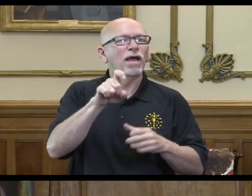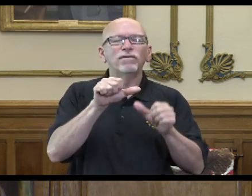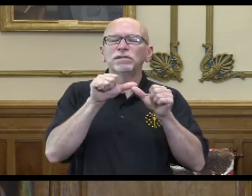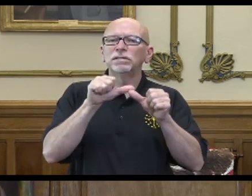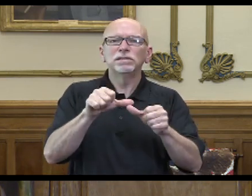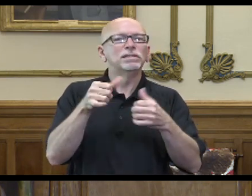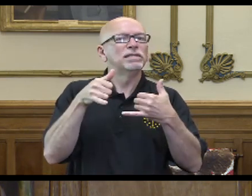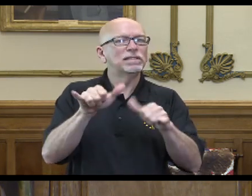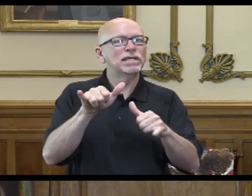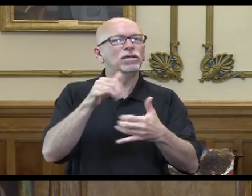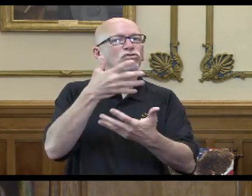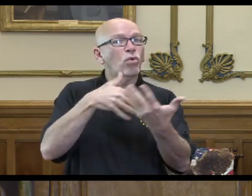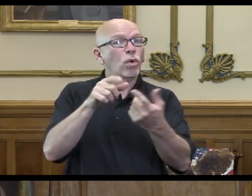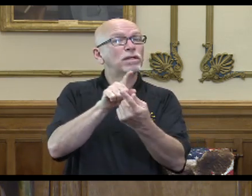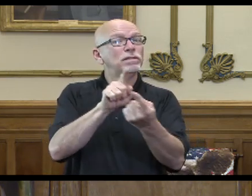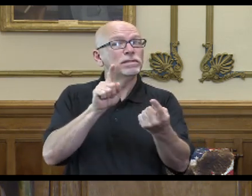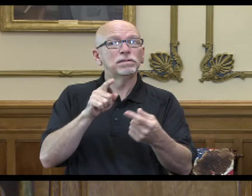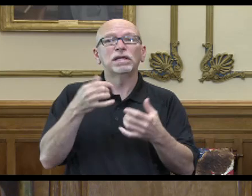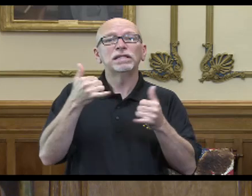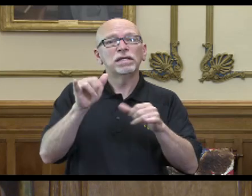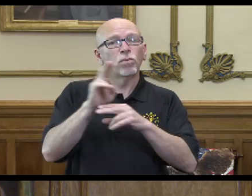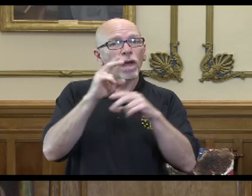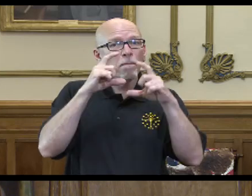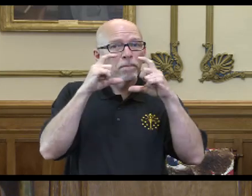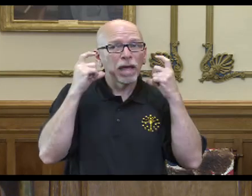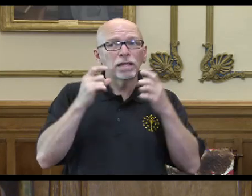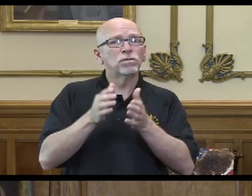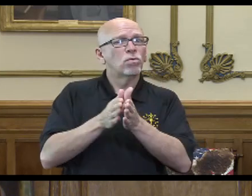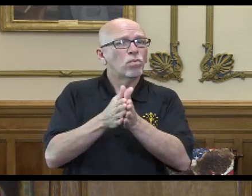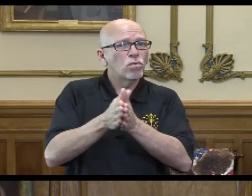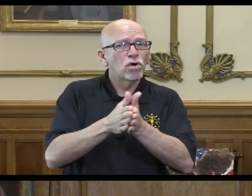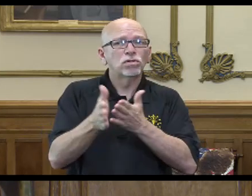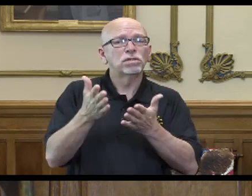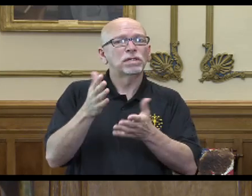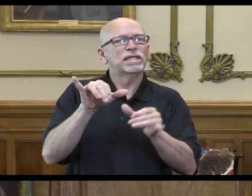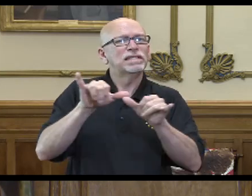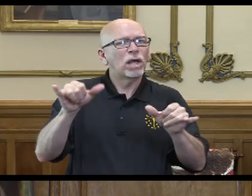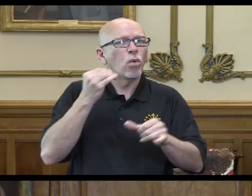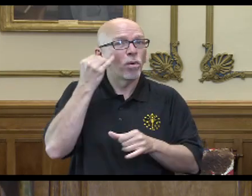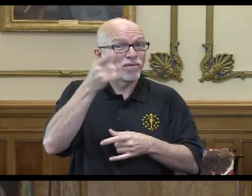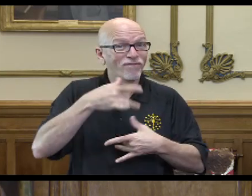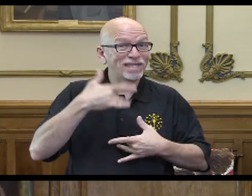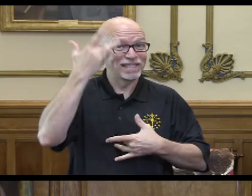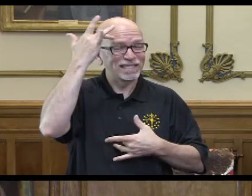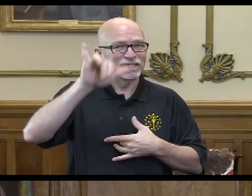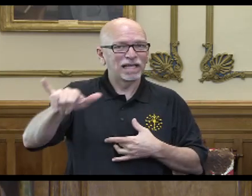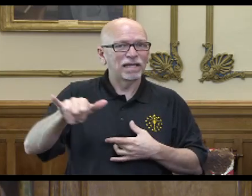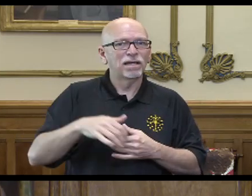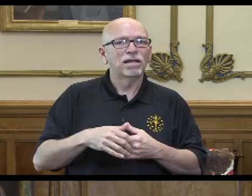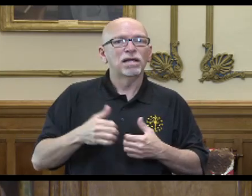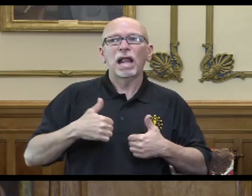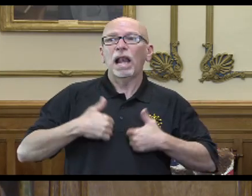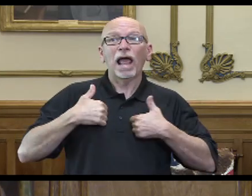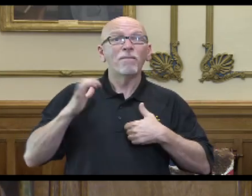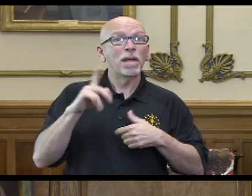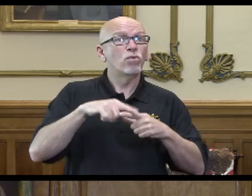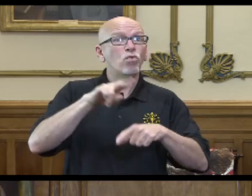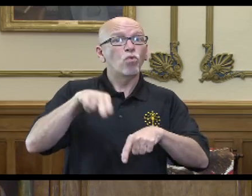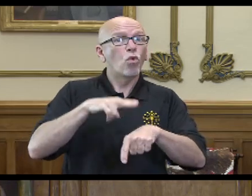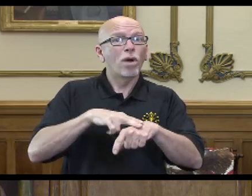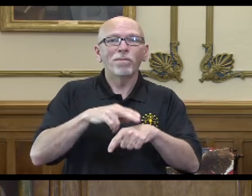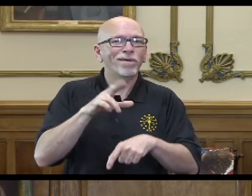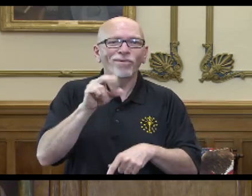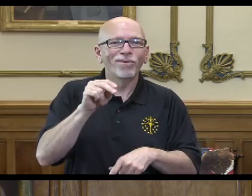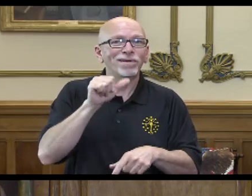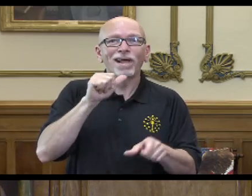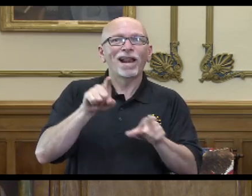social distancing, wear our masks, wash our hands, and stay at home when we're sick. Life is not back to normal like the